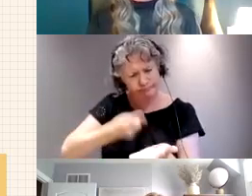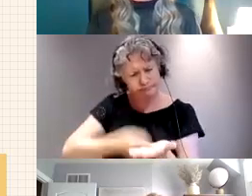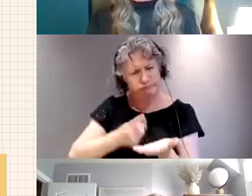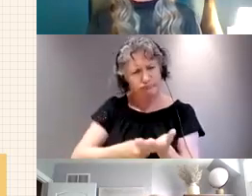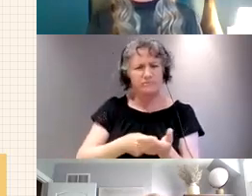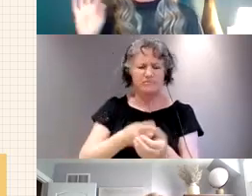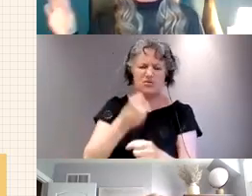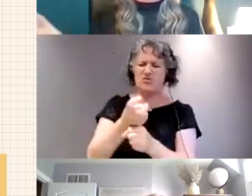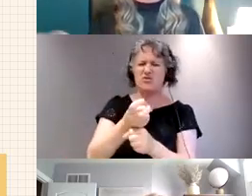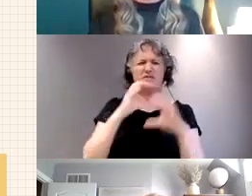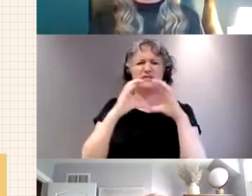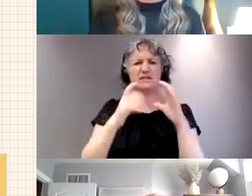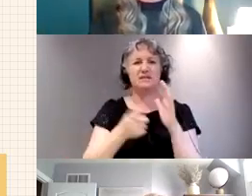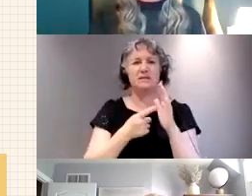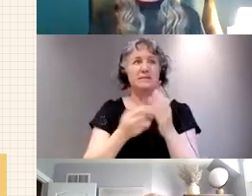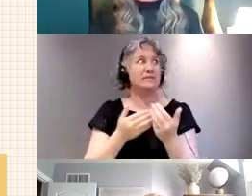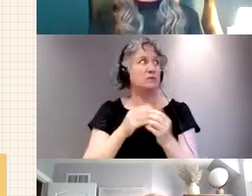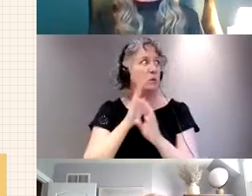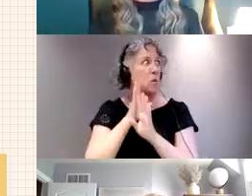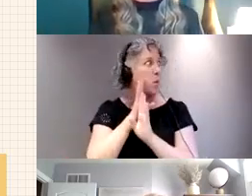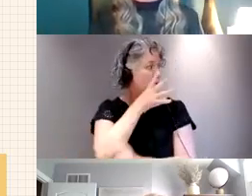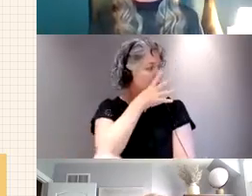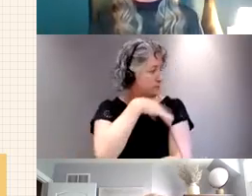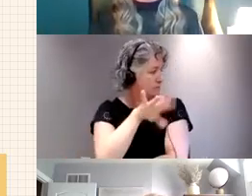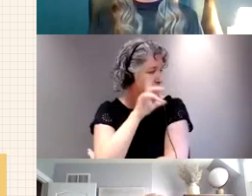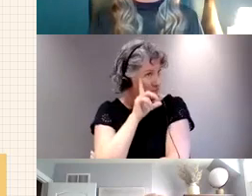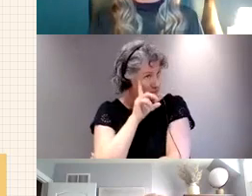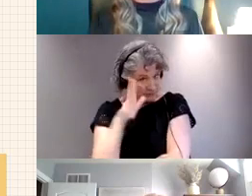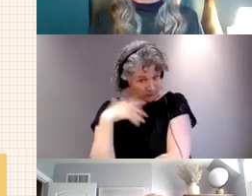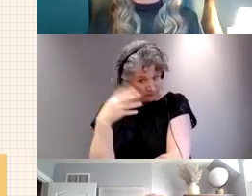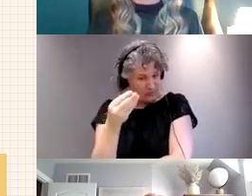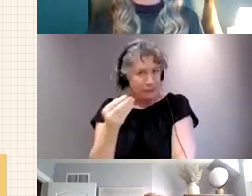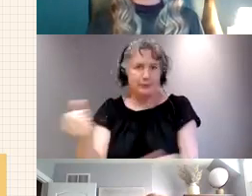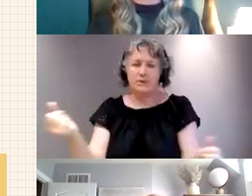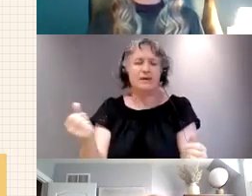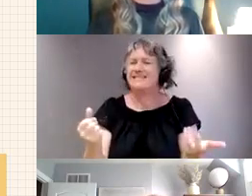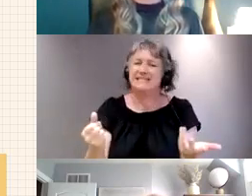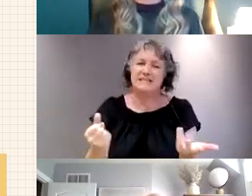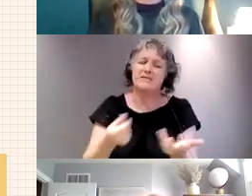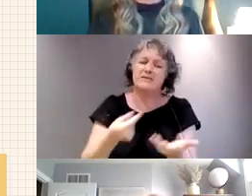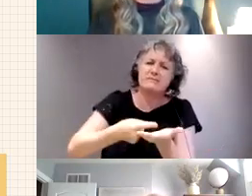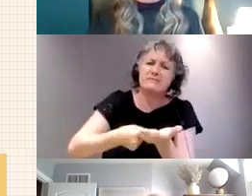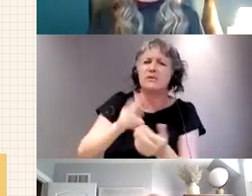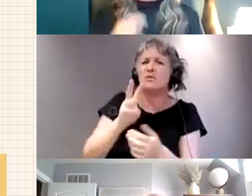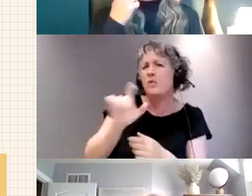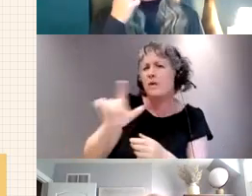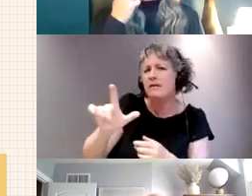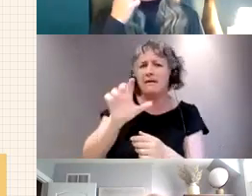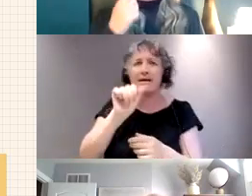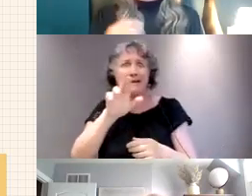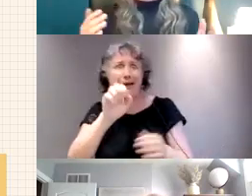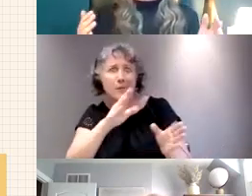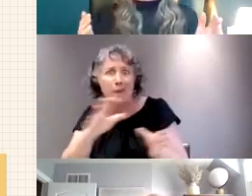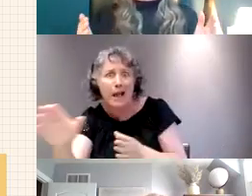sometimes much easier. It will go away. And when we talk about decisions that you made around powers of attorneys or wills or your care planning,